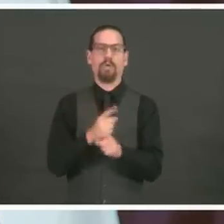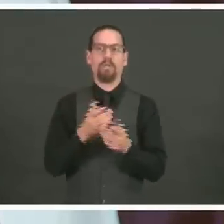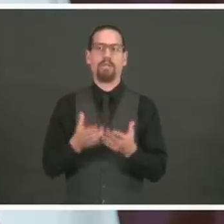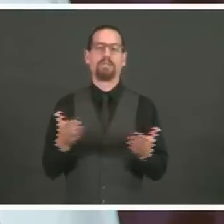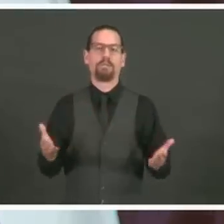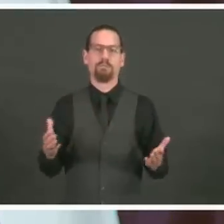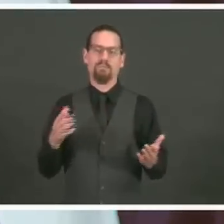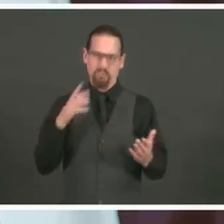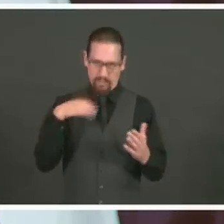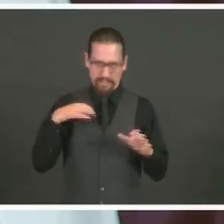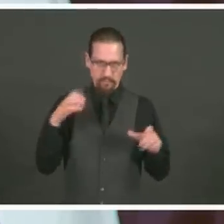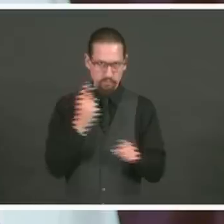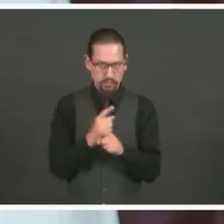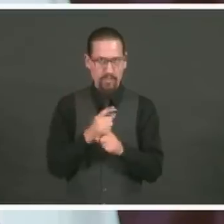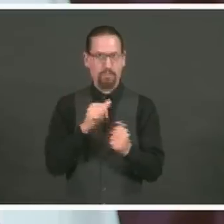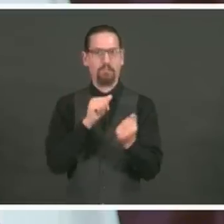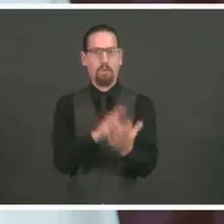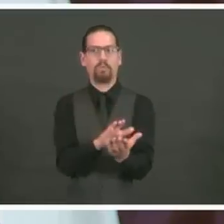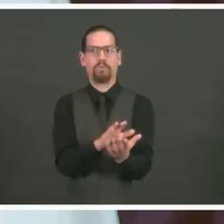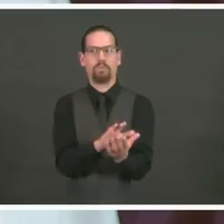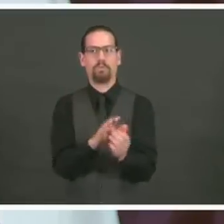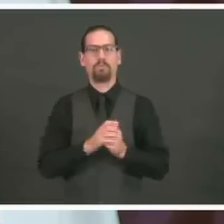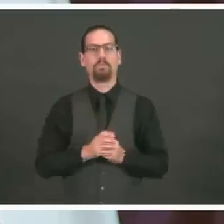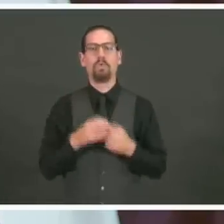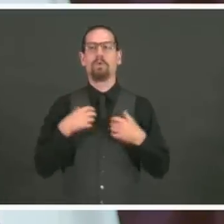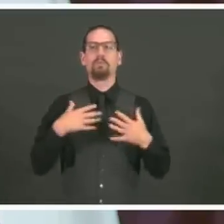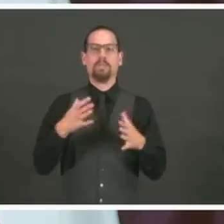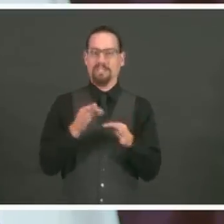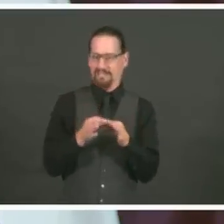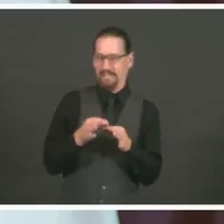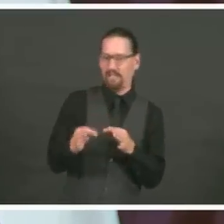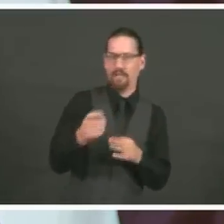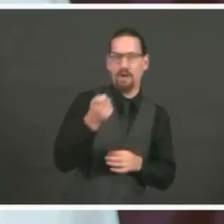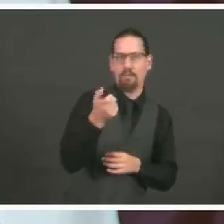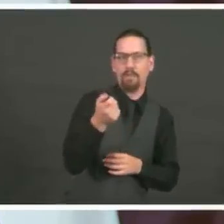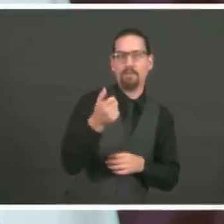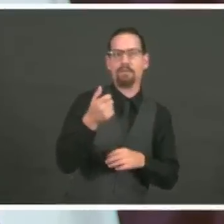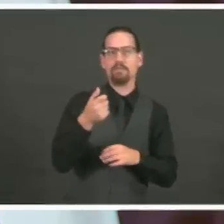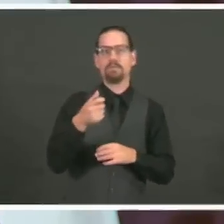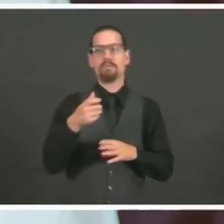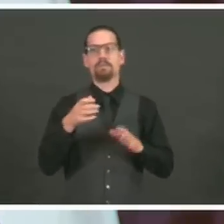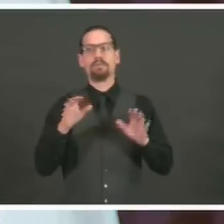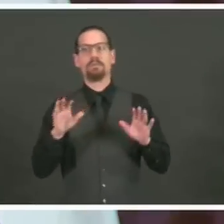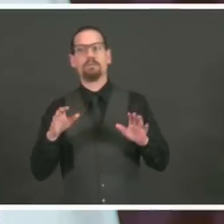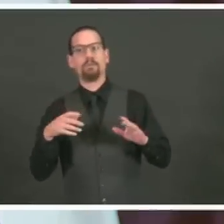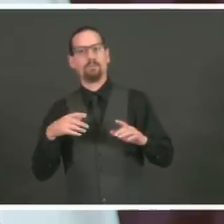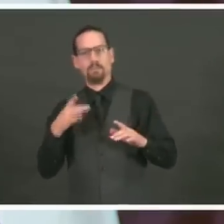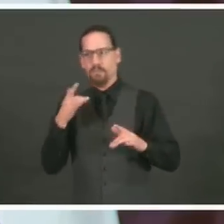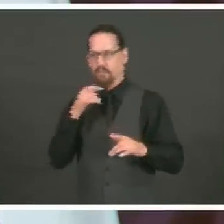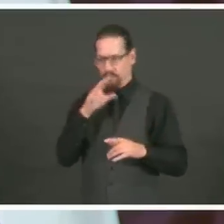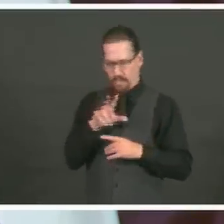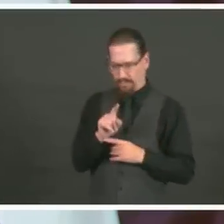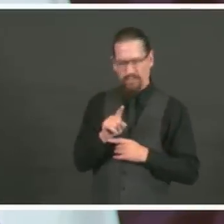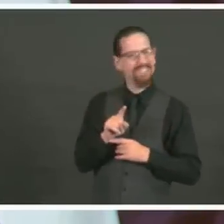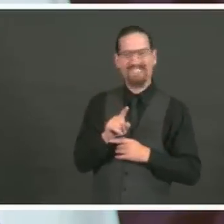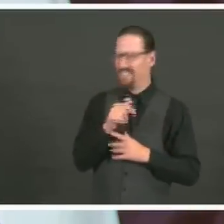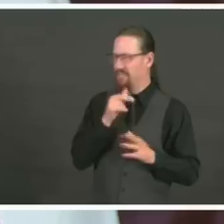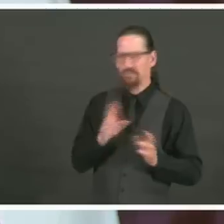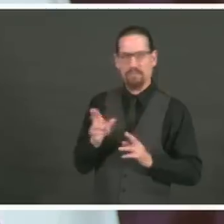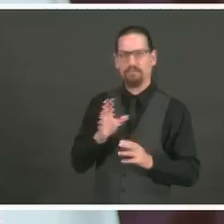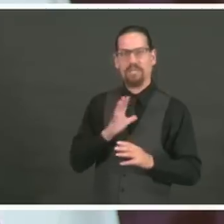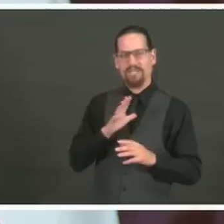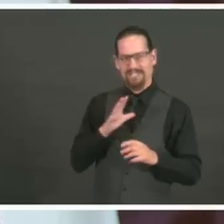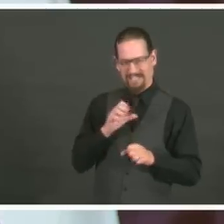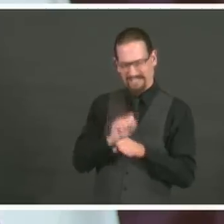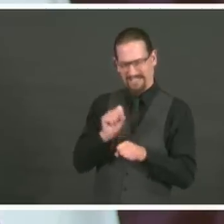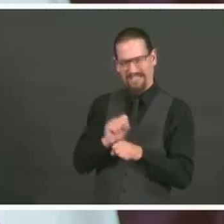why we push back the start time. There's a lot of work to do. We're not ready today. We're not going to be ready by the 31st. But we're going to work like crazy over the